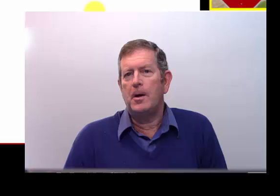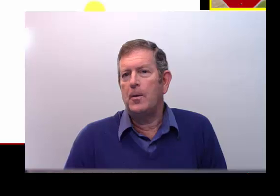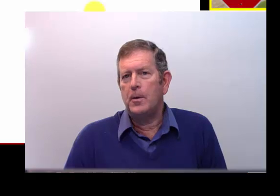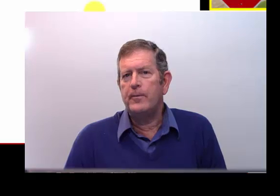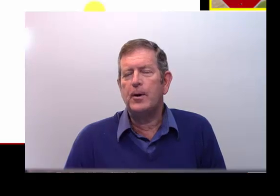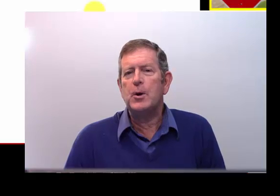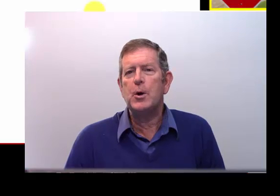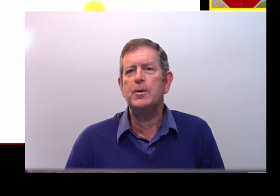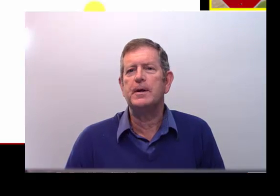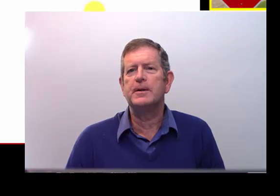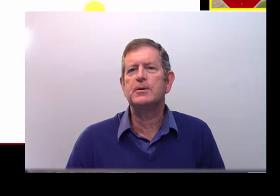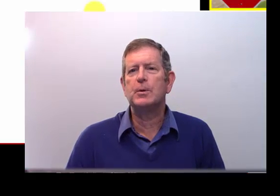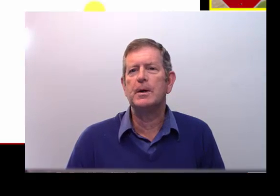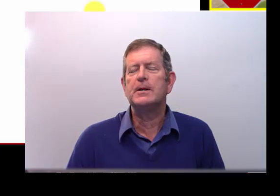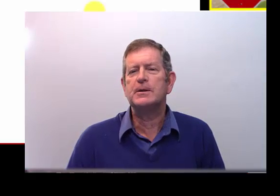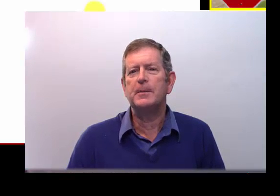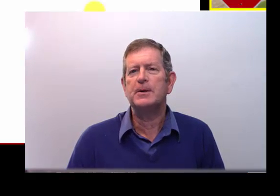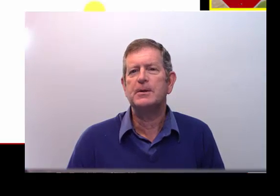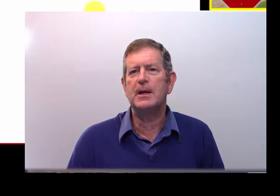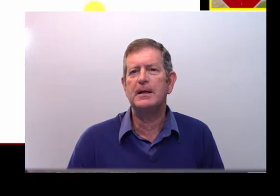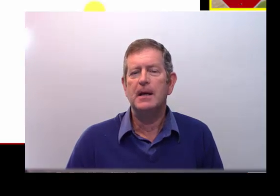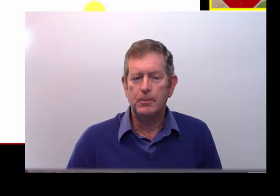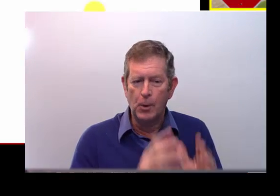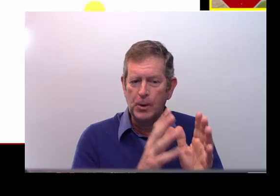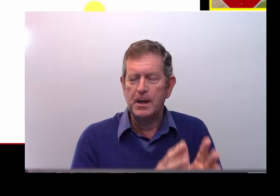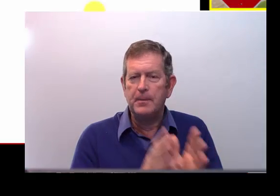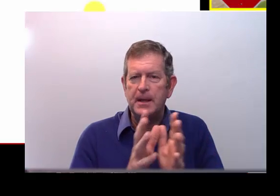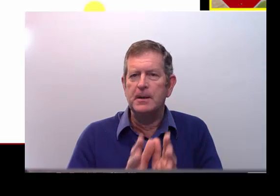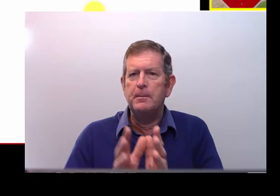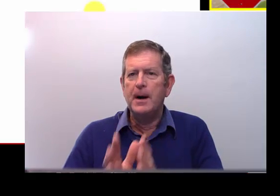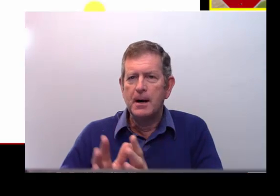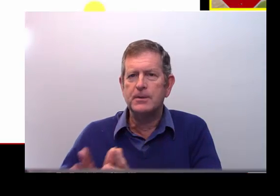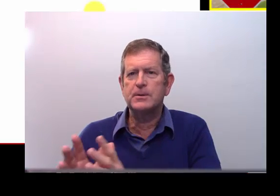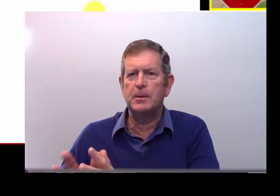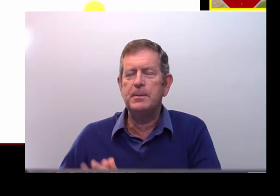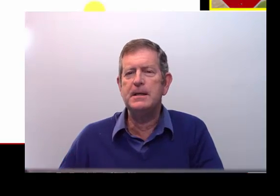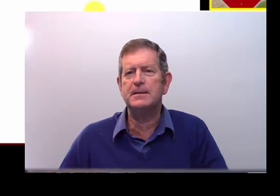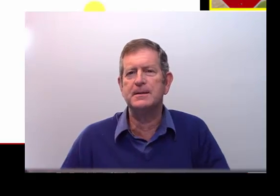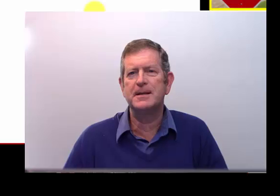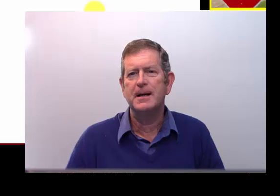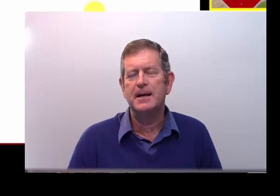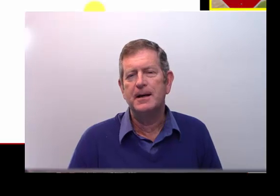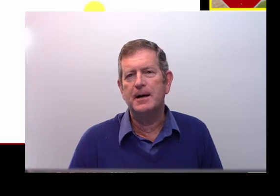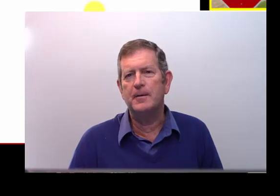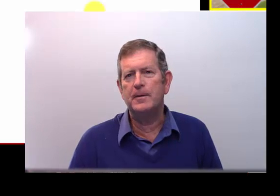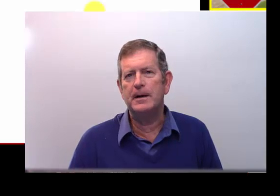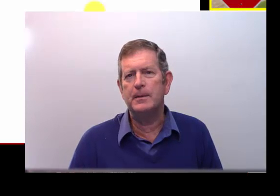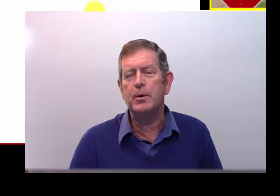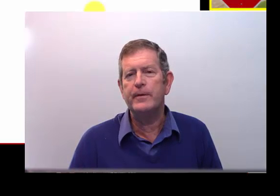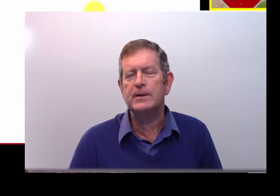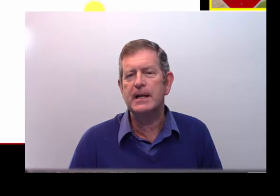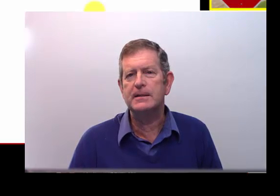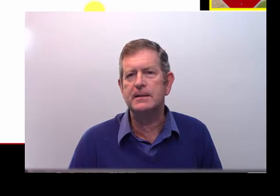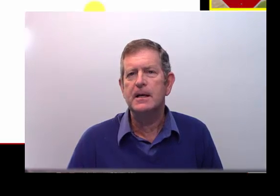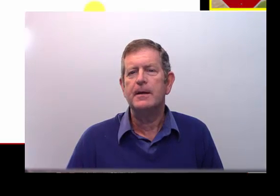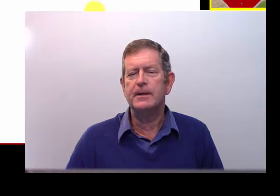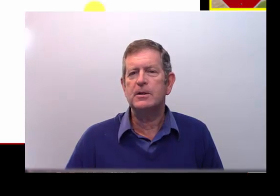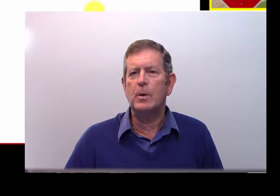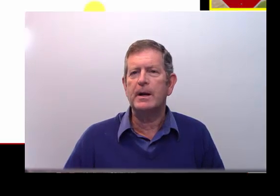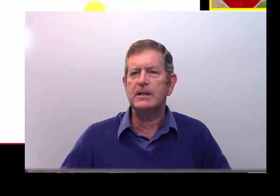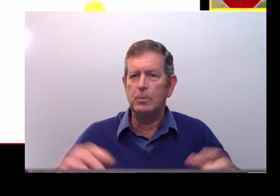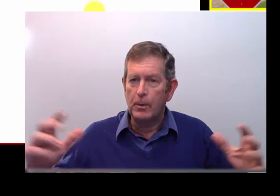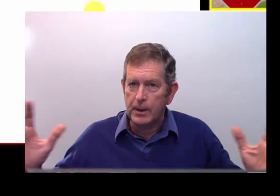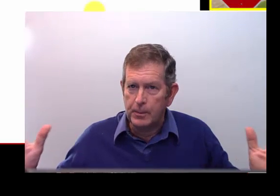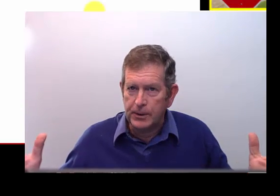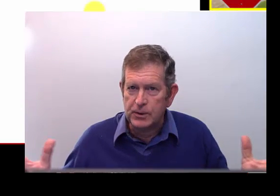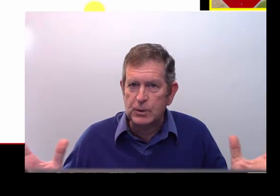And although you've already heard this story to some extent broken up into parts or pieces of the previous lessons, this